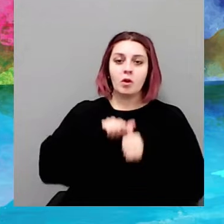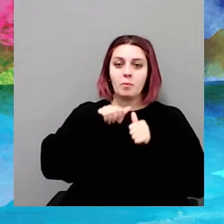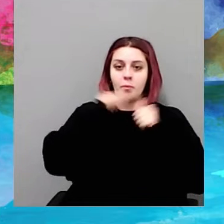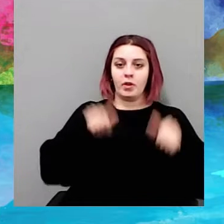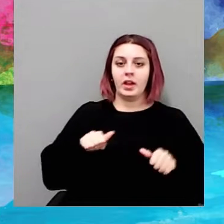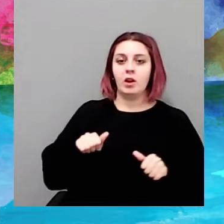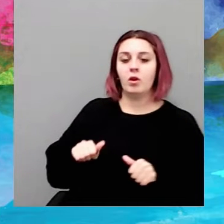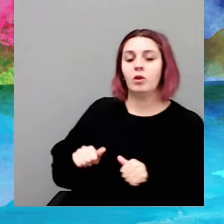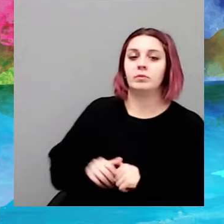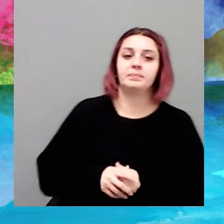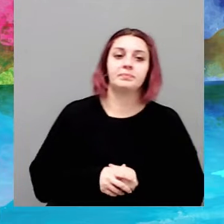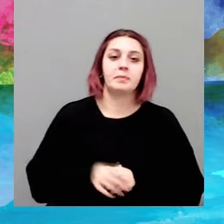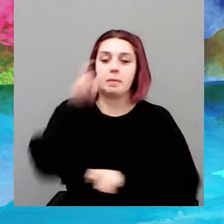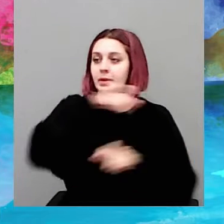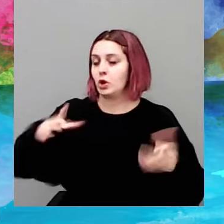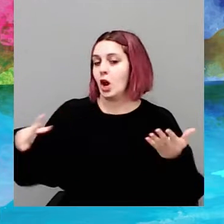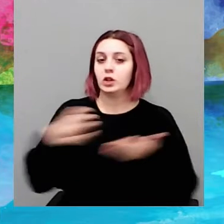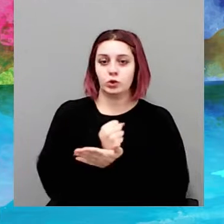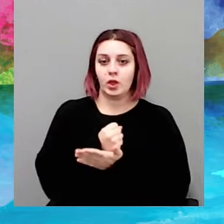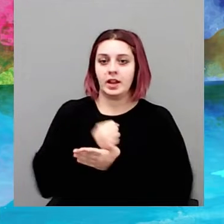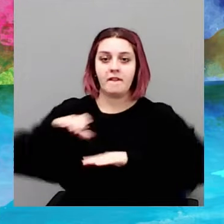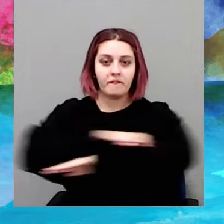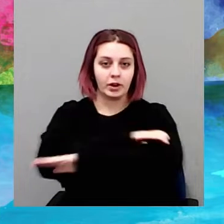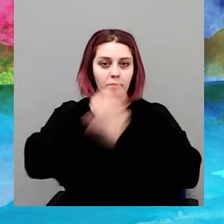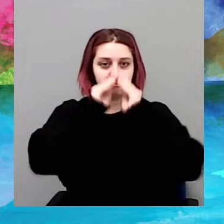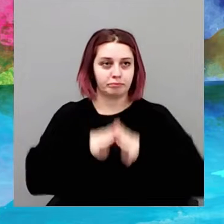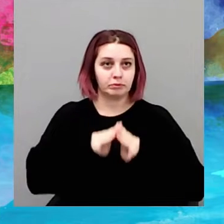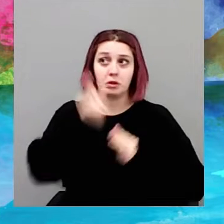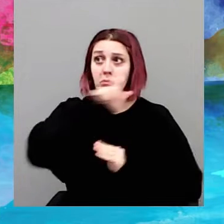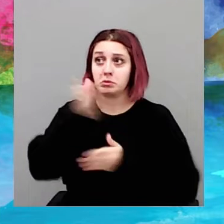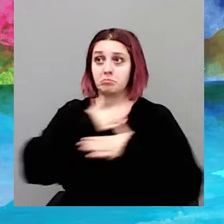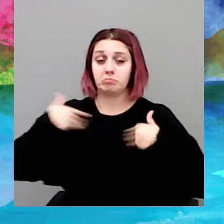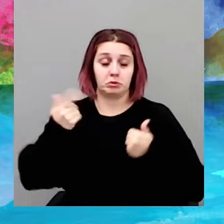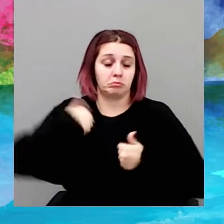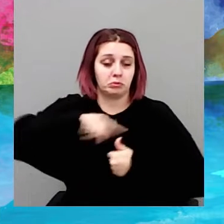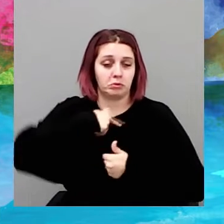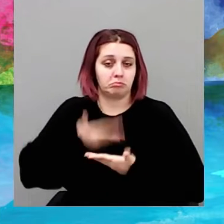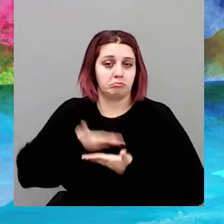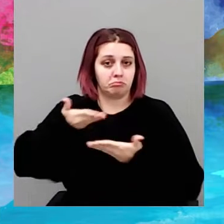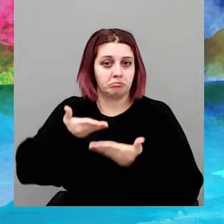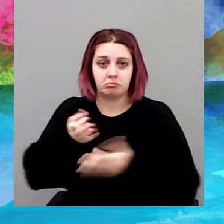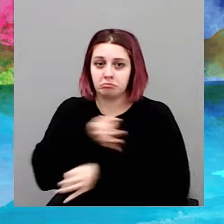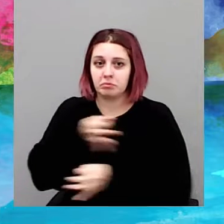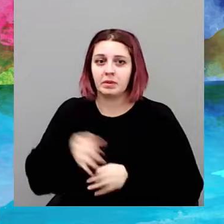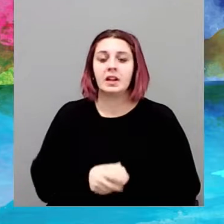for people who are having problems, maybe with a broken bone or with a wrist problem.